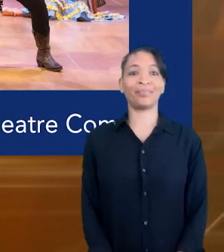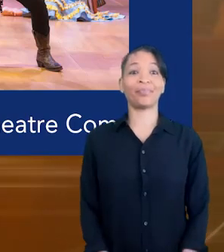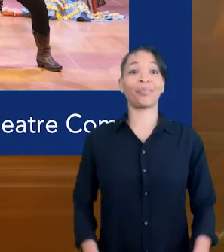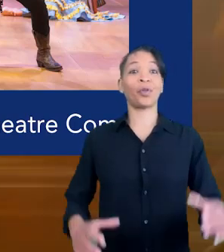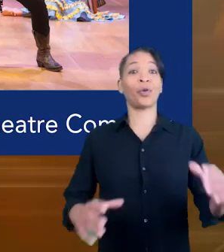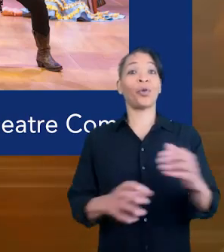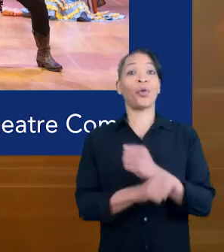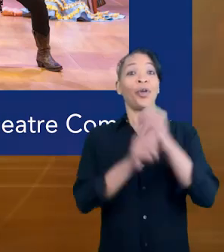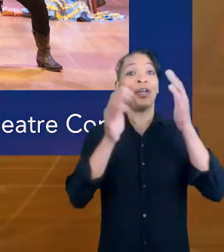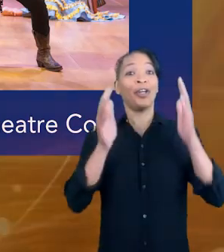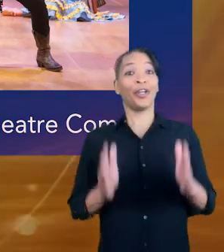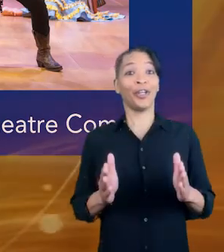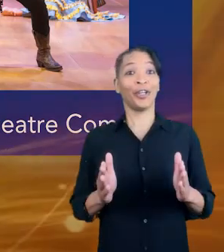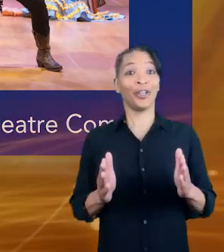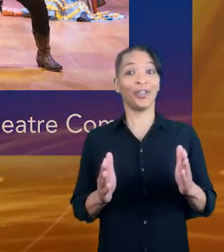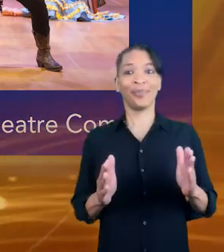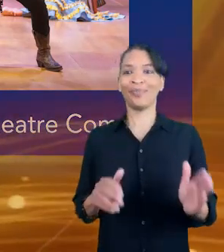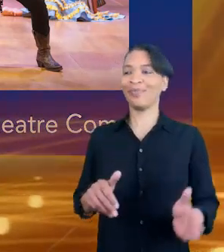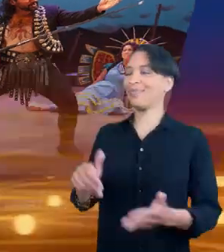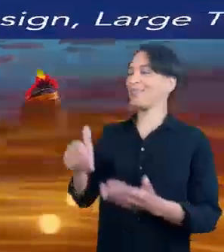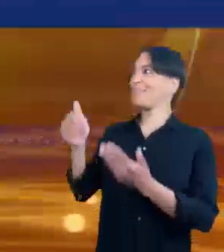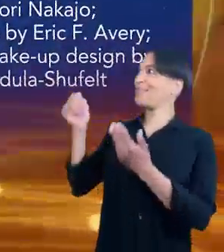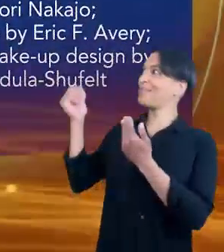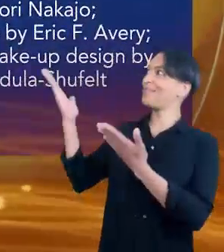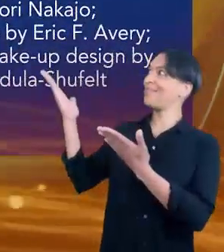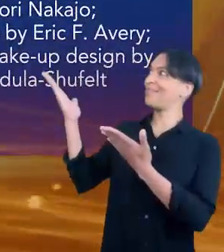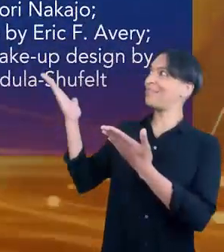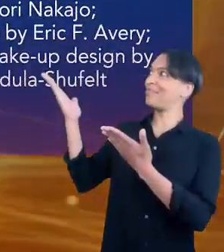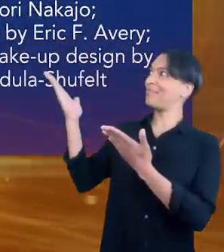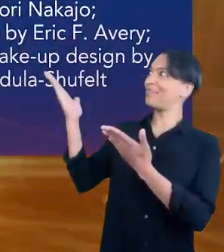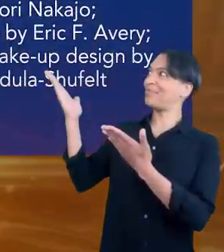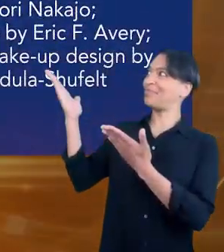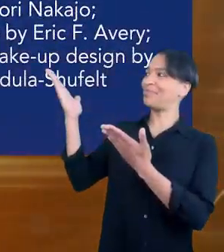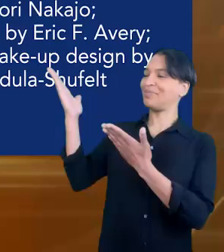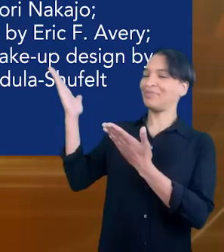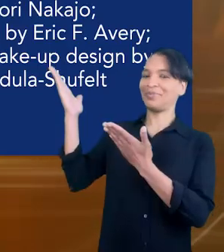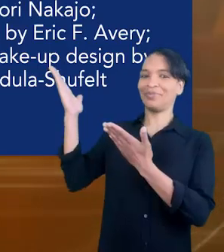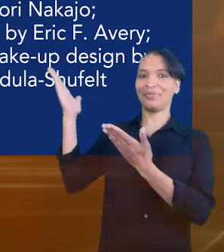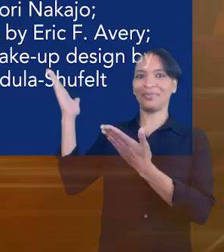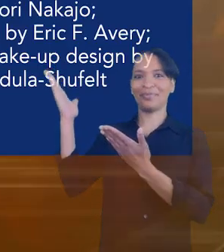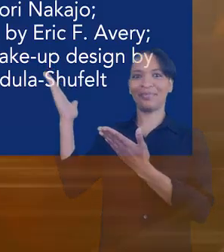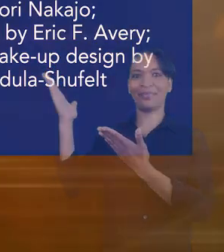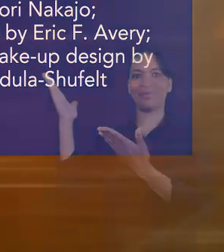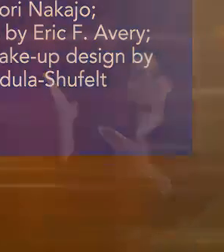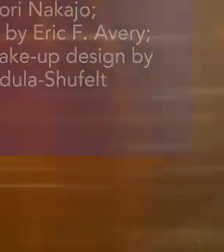And the Elliot Norton Award goes to Moby Dick American Repertory Theater.